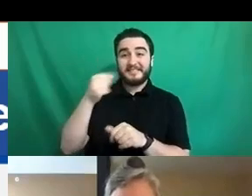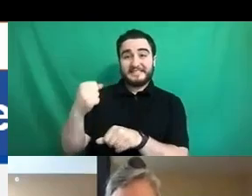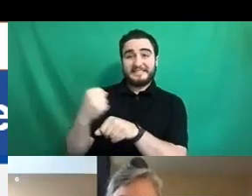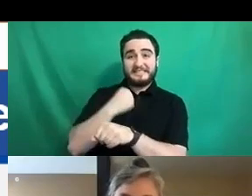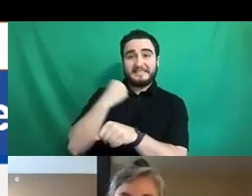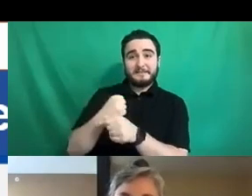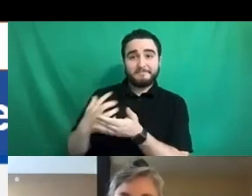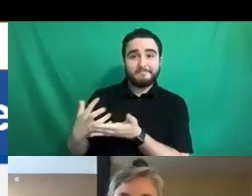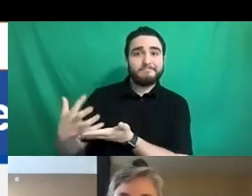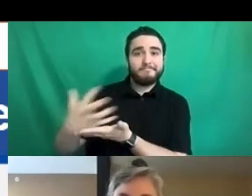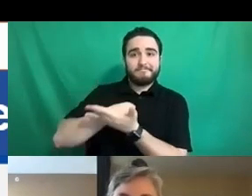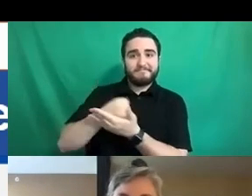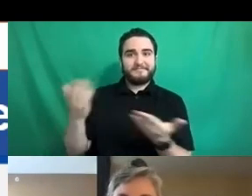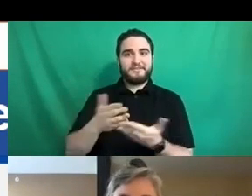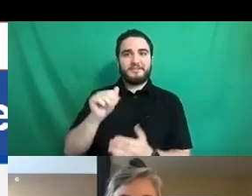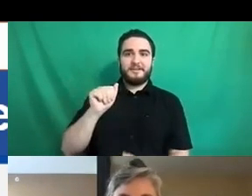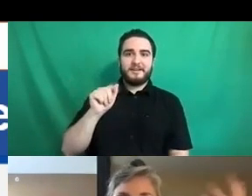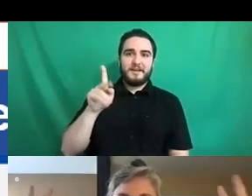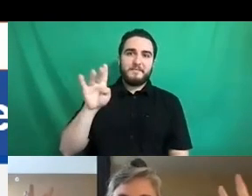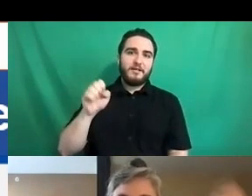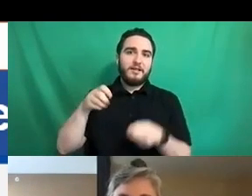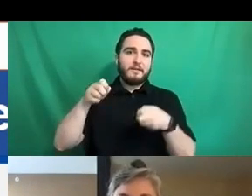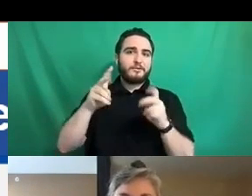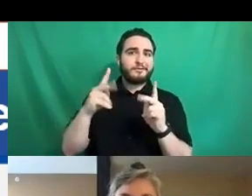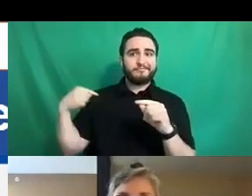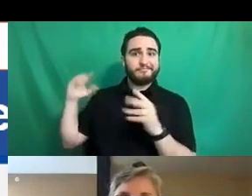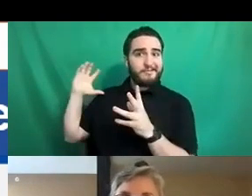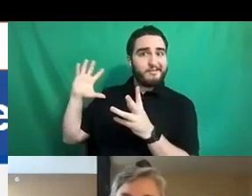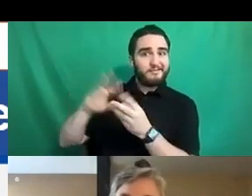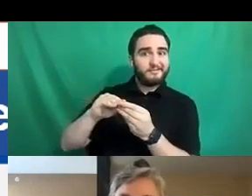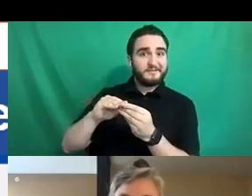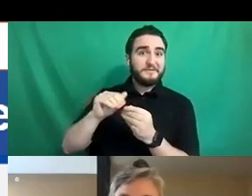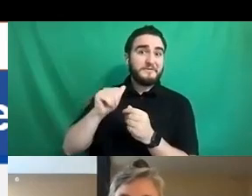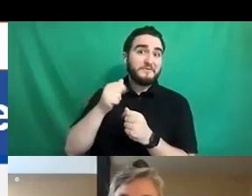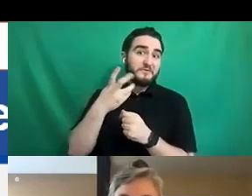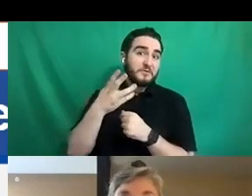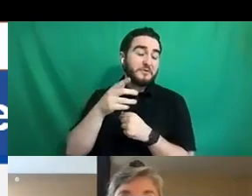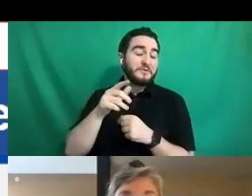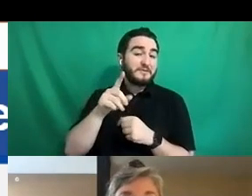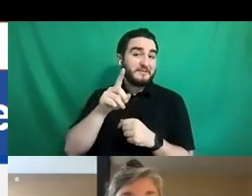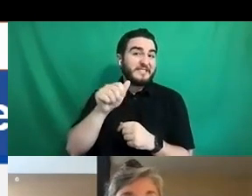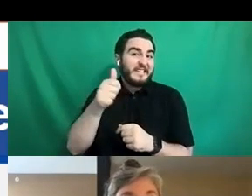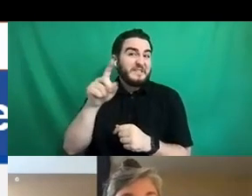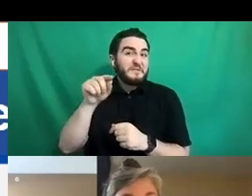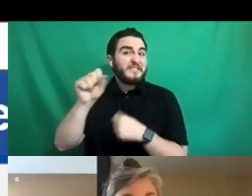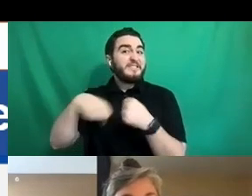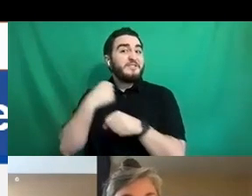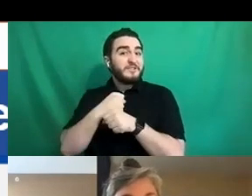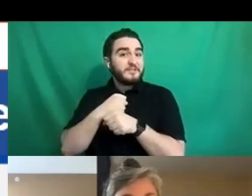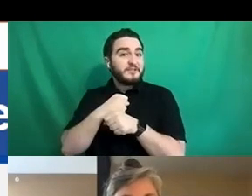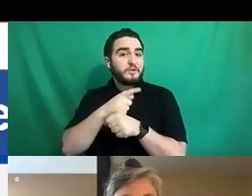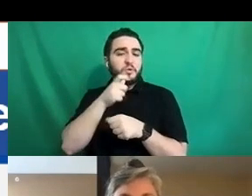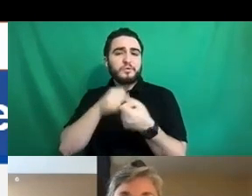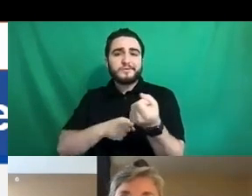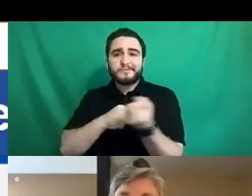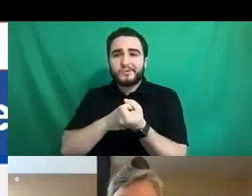we've gathered at Able Opportunities over the last couple of decades when we interview people who support people with